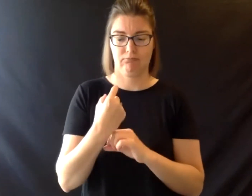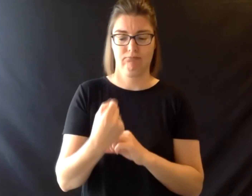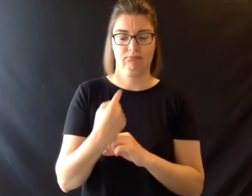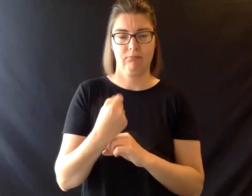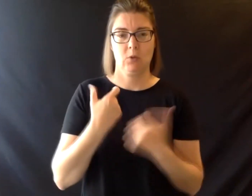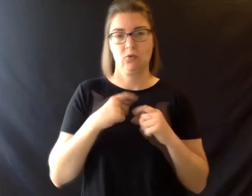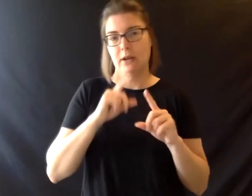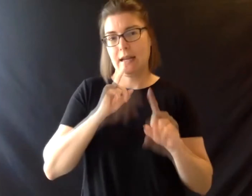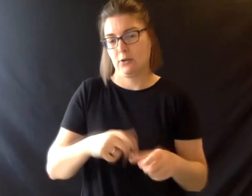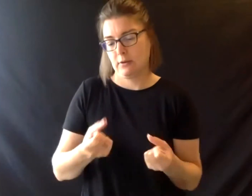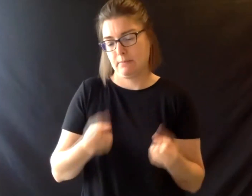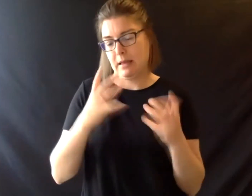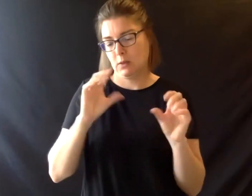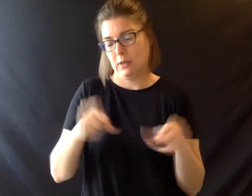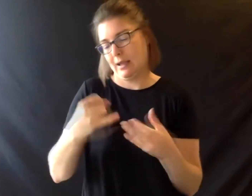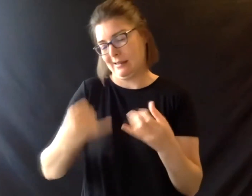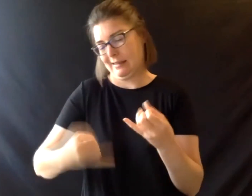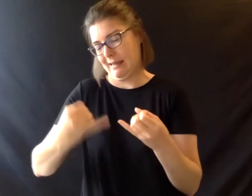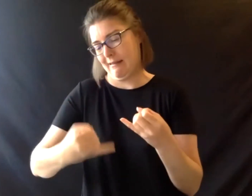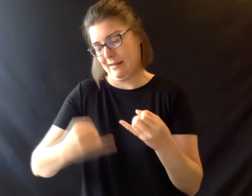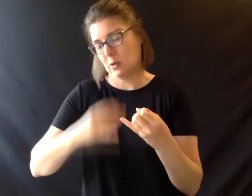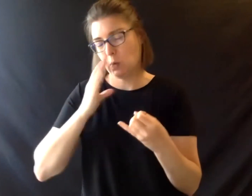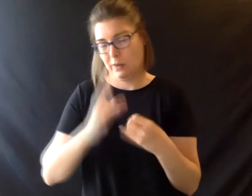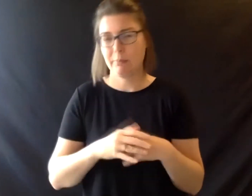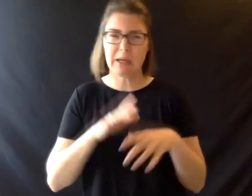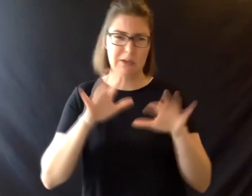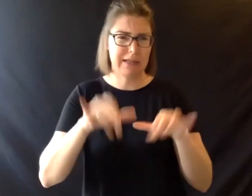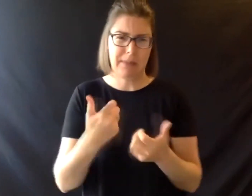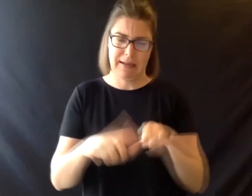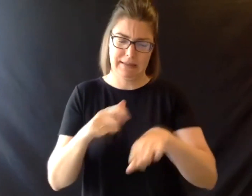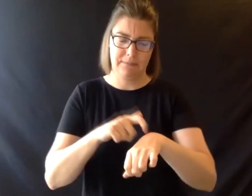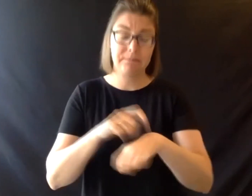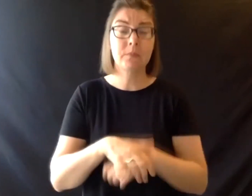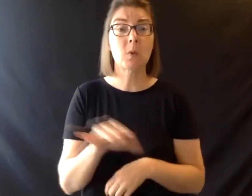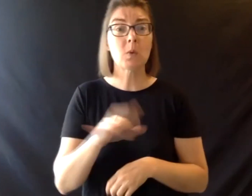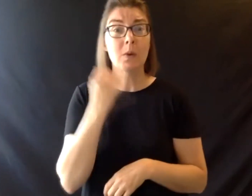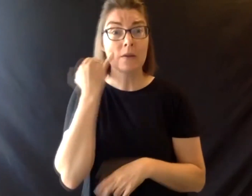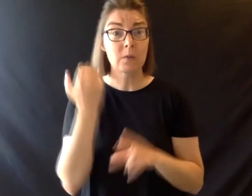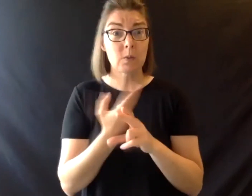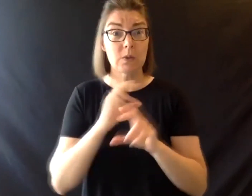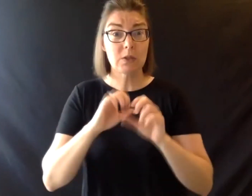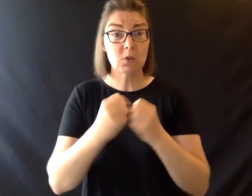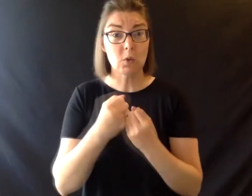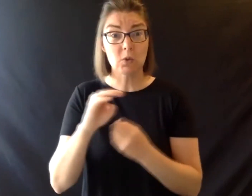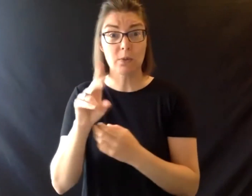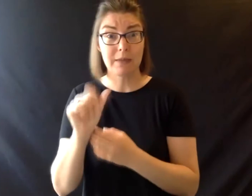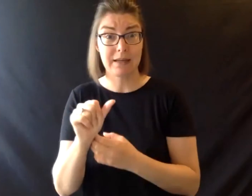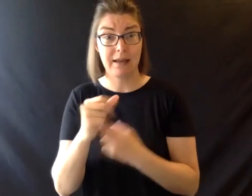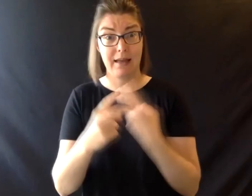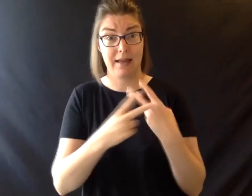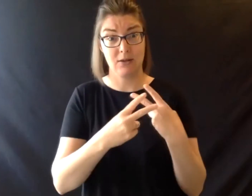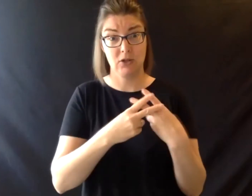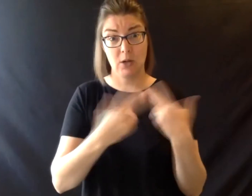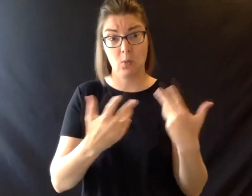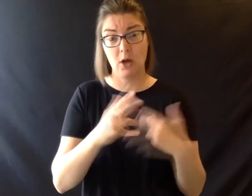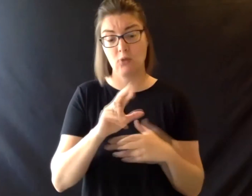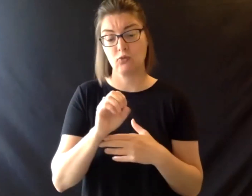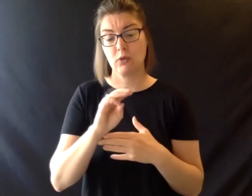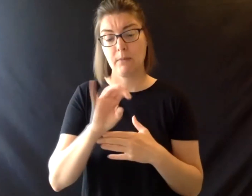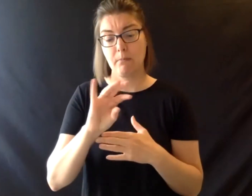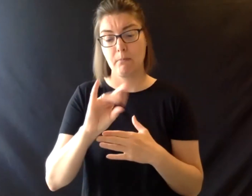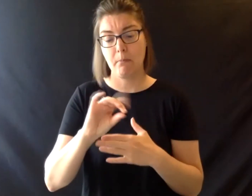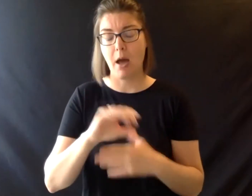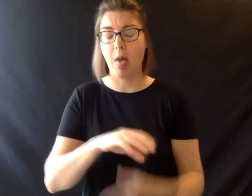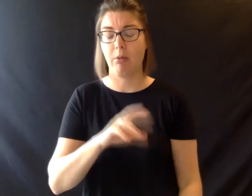end. And if you're posting on social media today, our hashtag for this event is hashtag remodeling our masks.